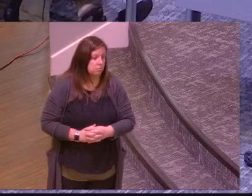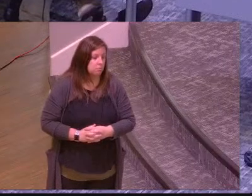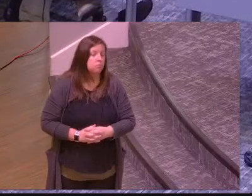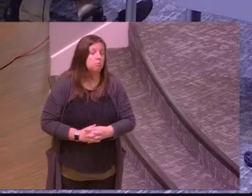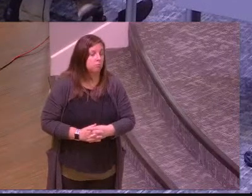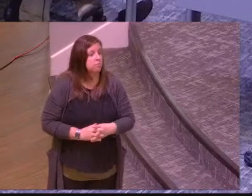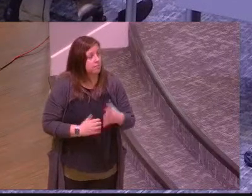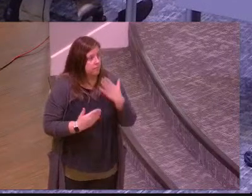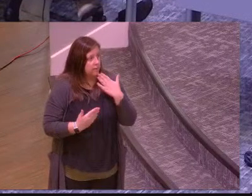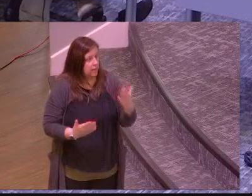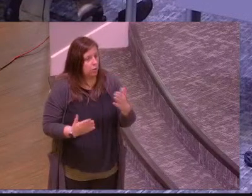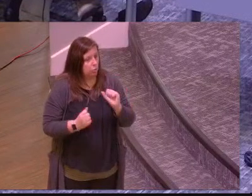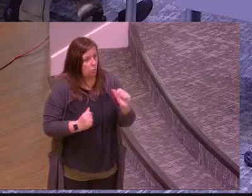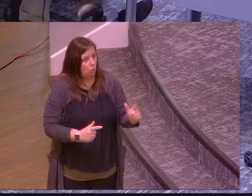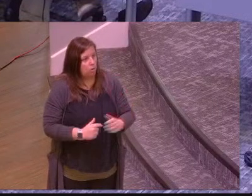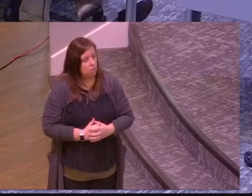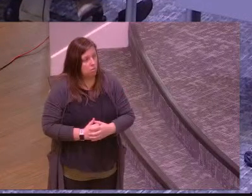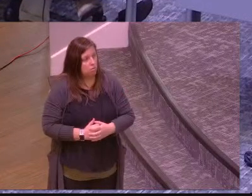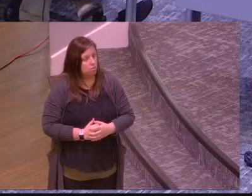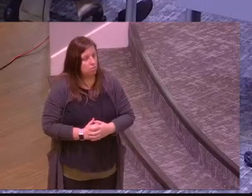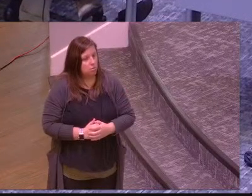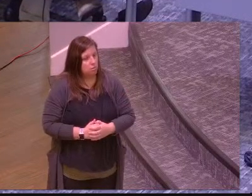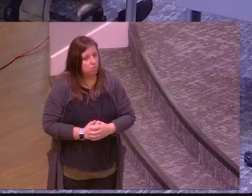Thank you all.